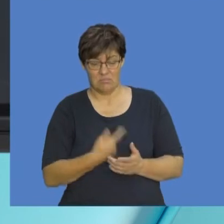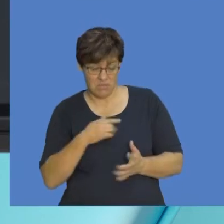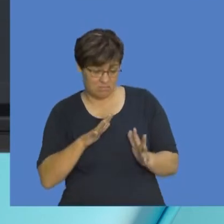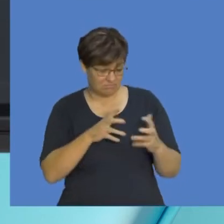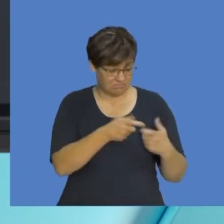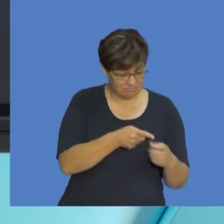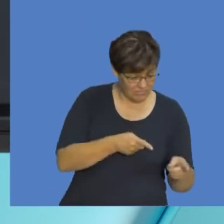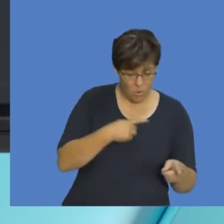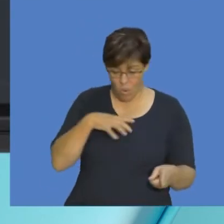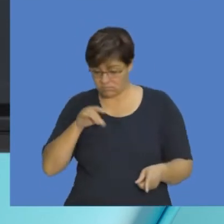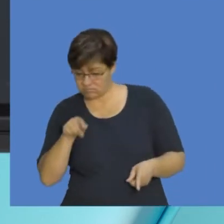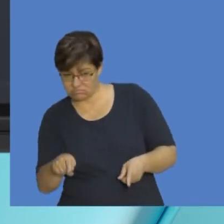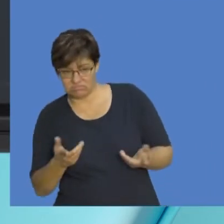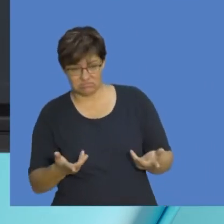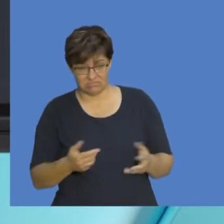What would you go with?